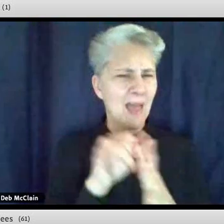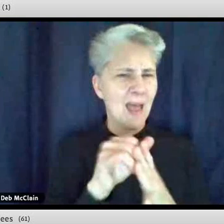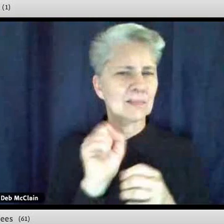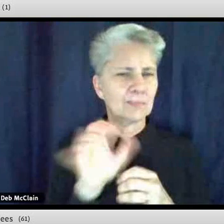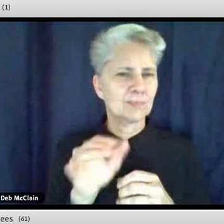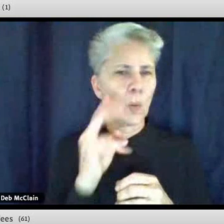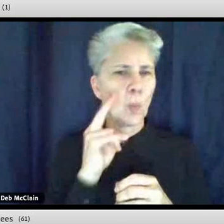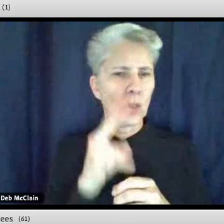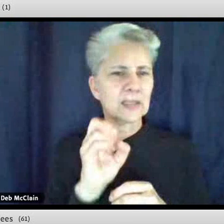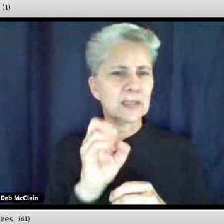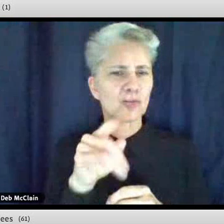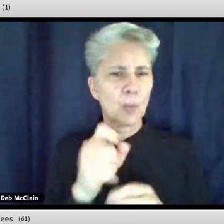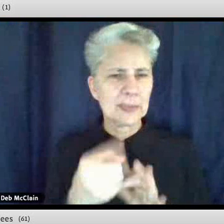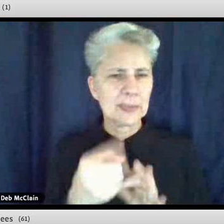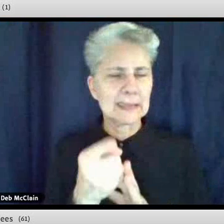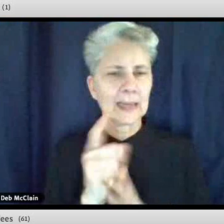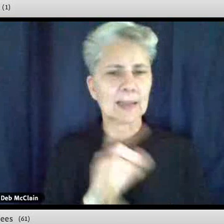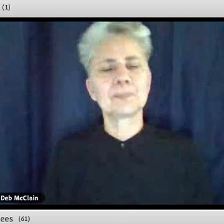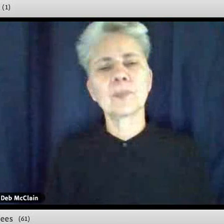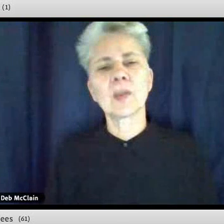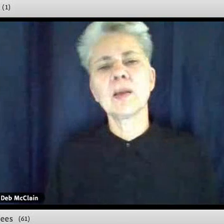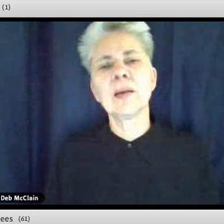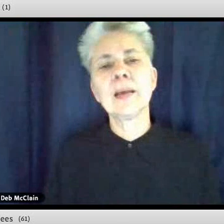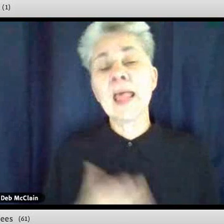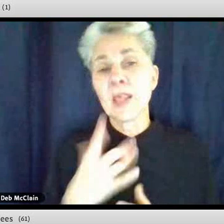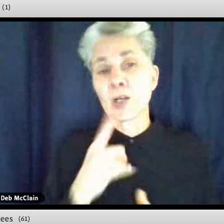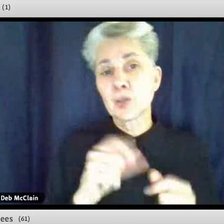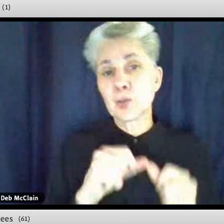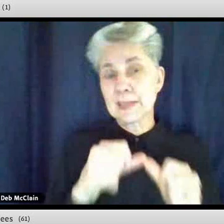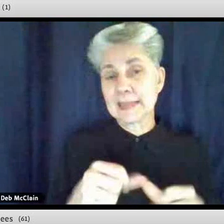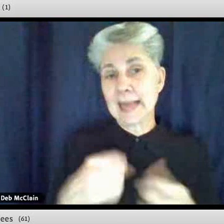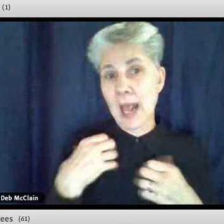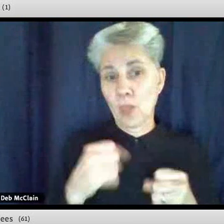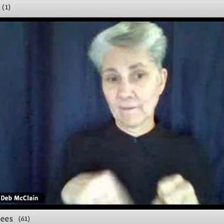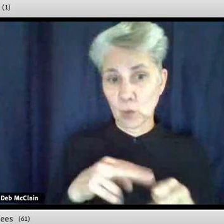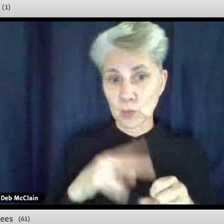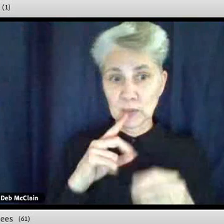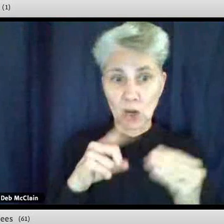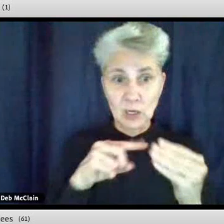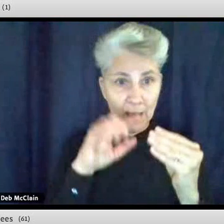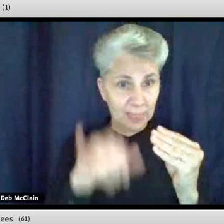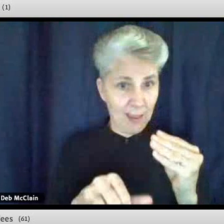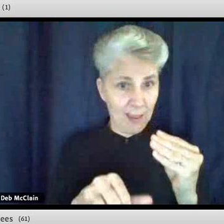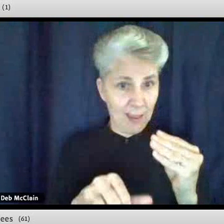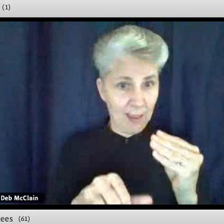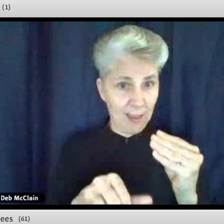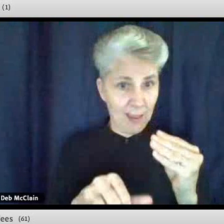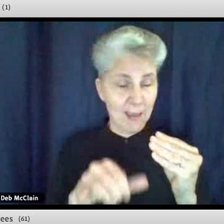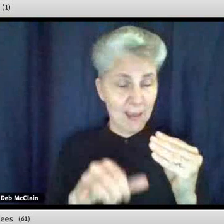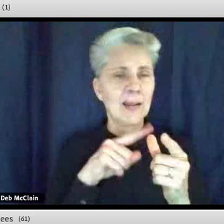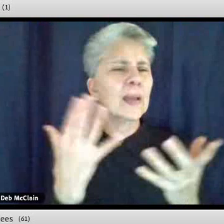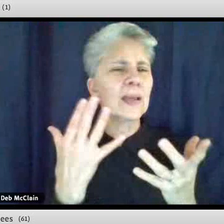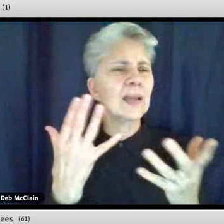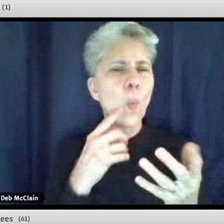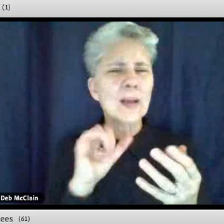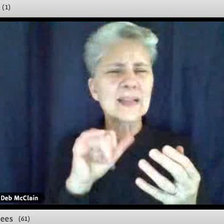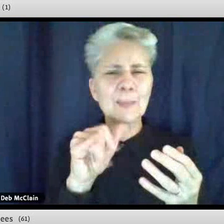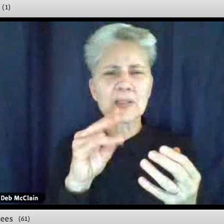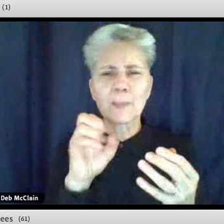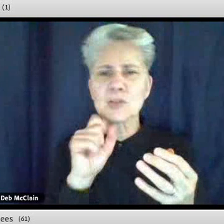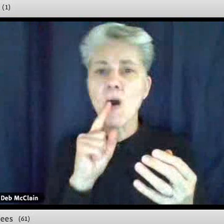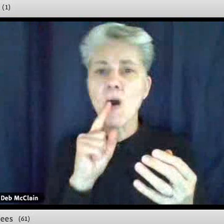World Health Organization. I'll see if I can find that one when we look at Snopes in just a second. There's things you can do to stay healthy, of